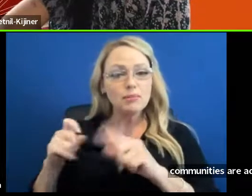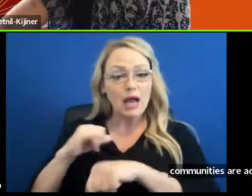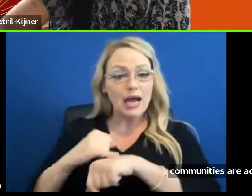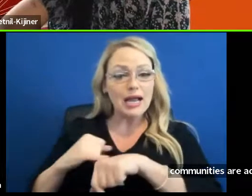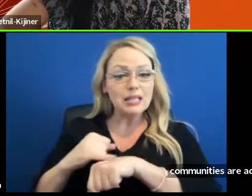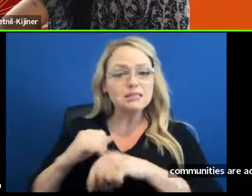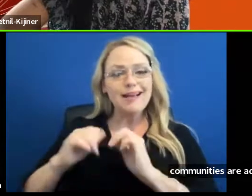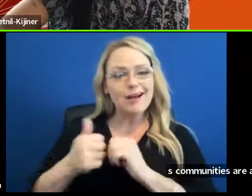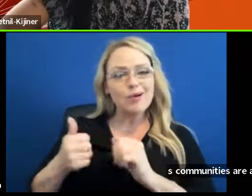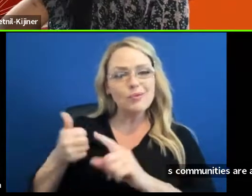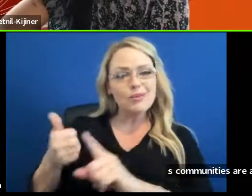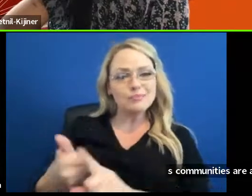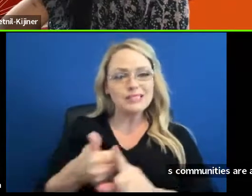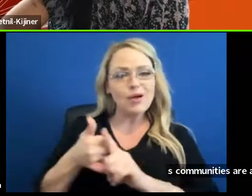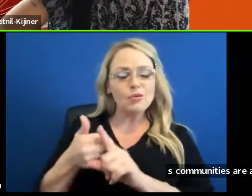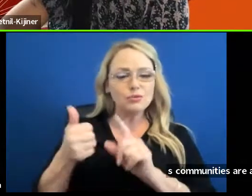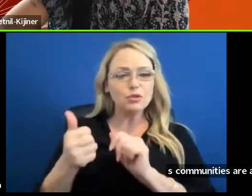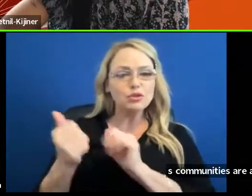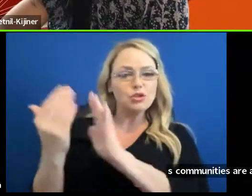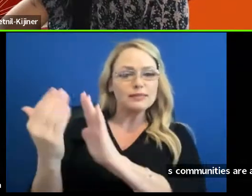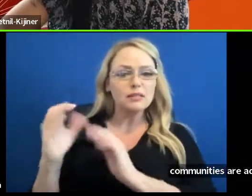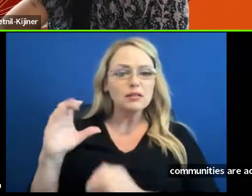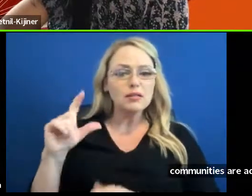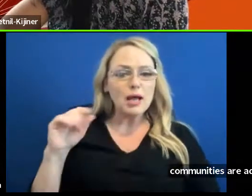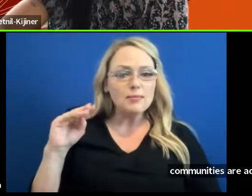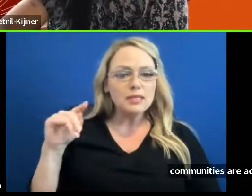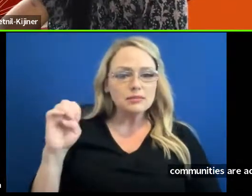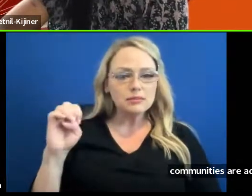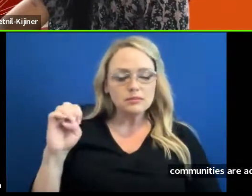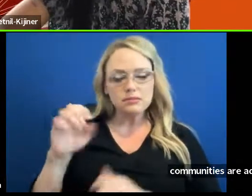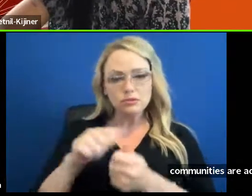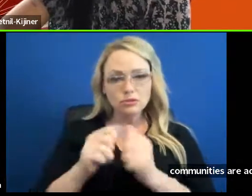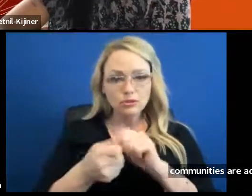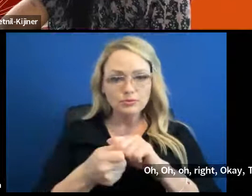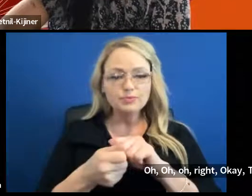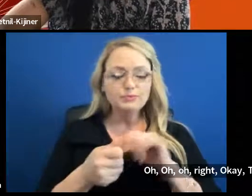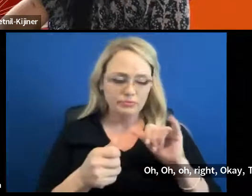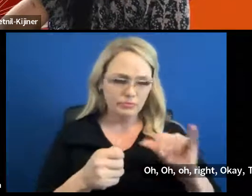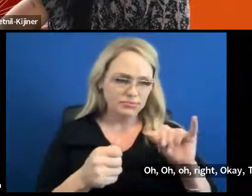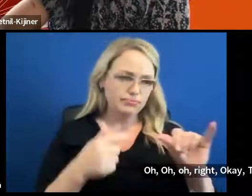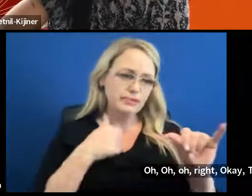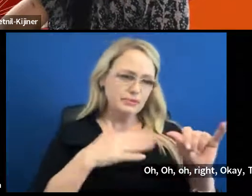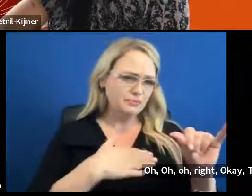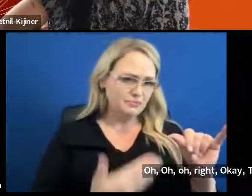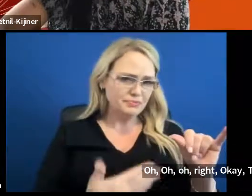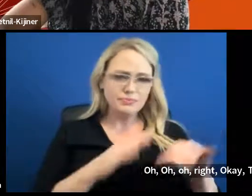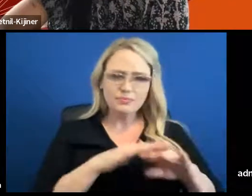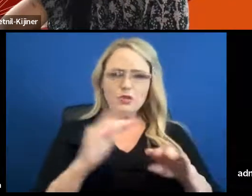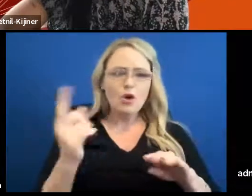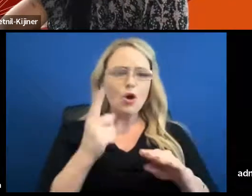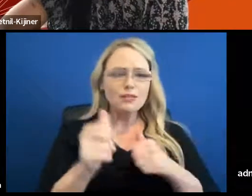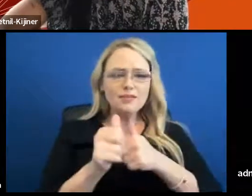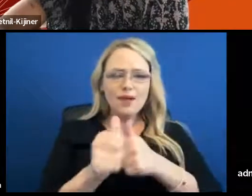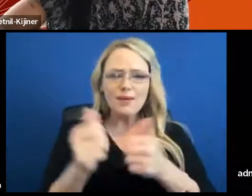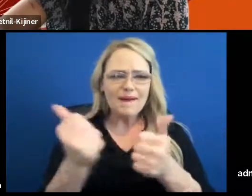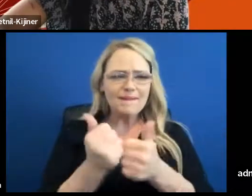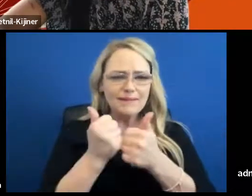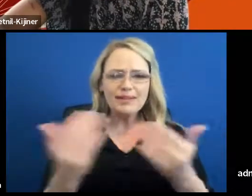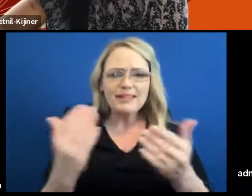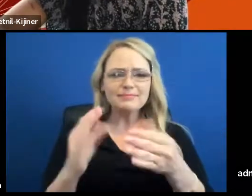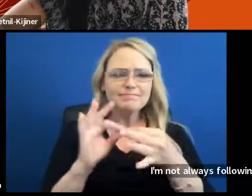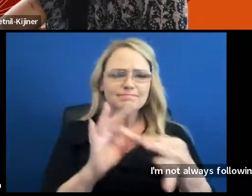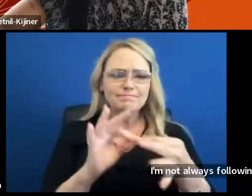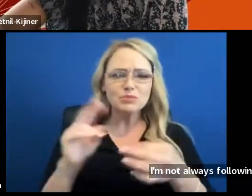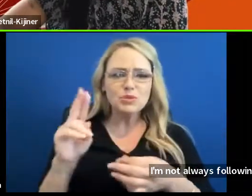Right. Okay, the demonstration. Yeah, I have to admit, I'm not always following all the news in the US about what's happening out